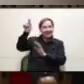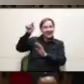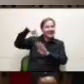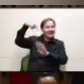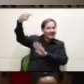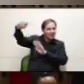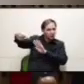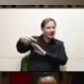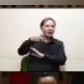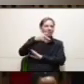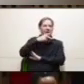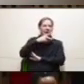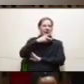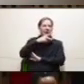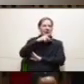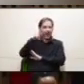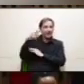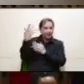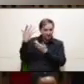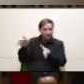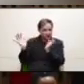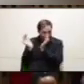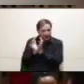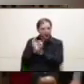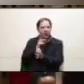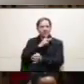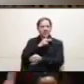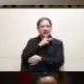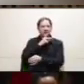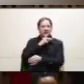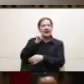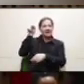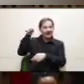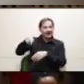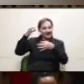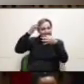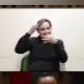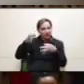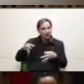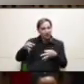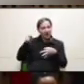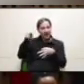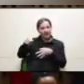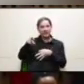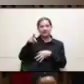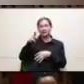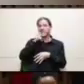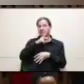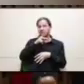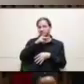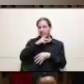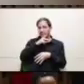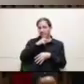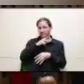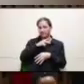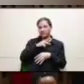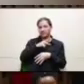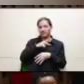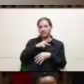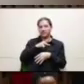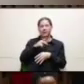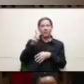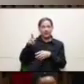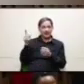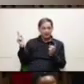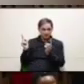on Friday. And then what was the decision of the council? Now, on Friday, when council sat on